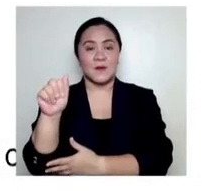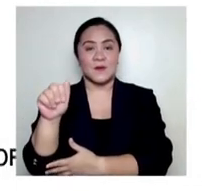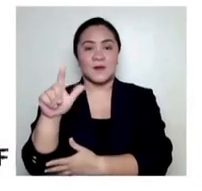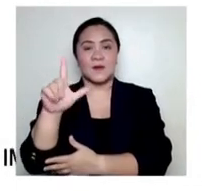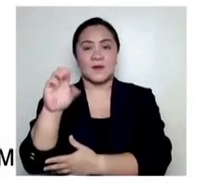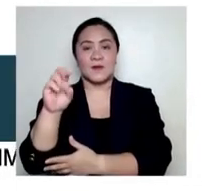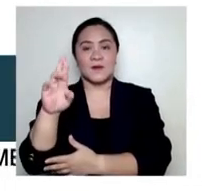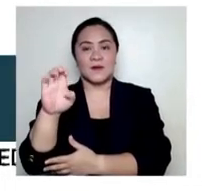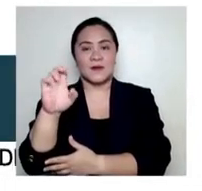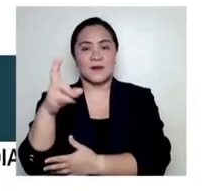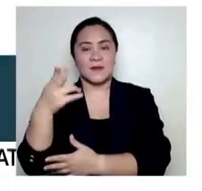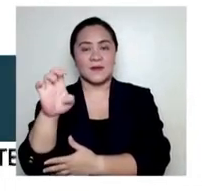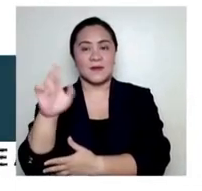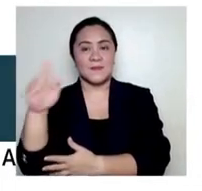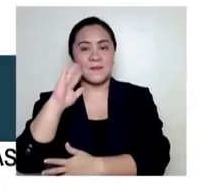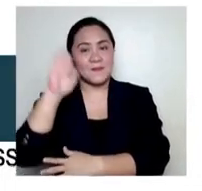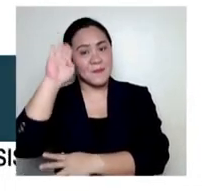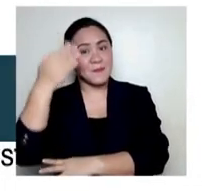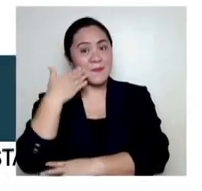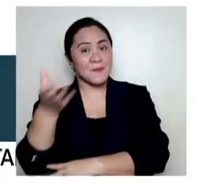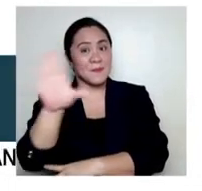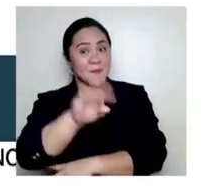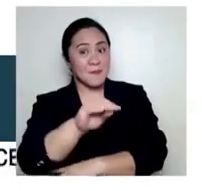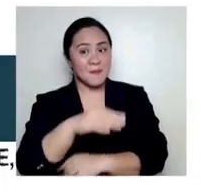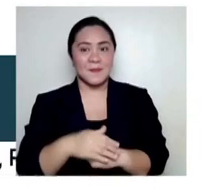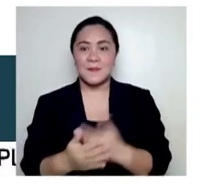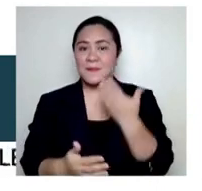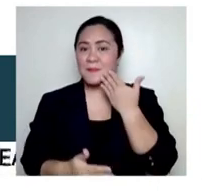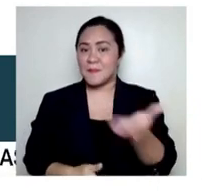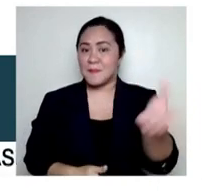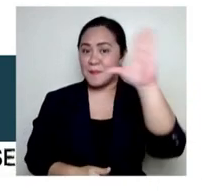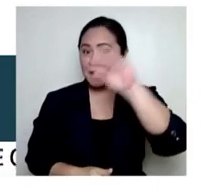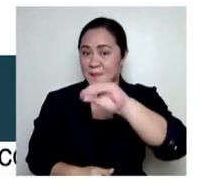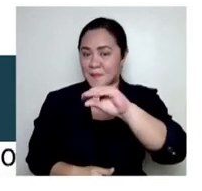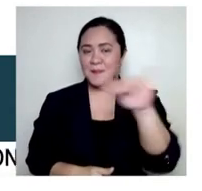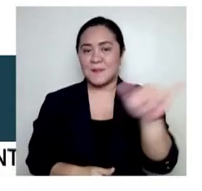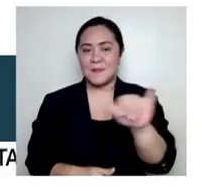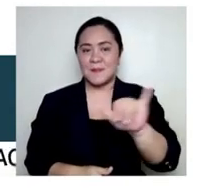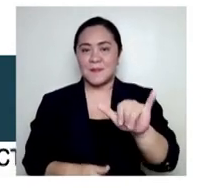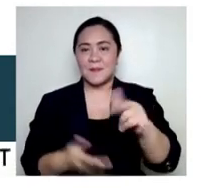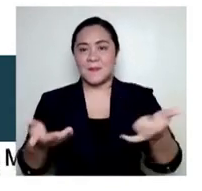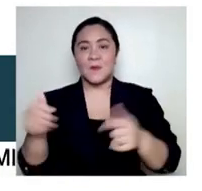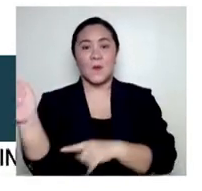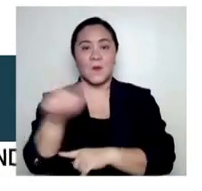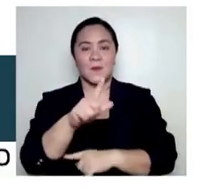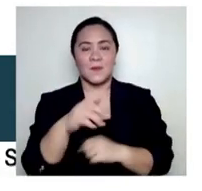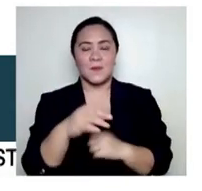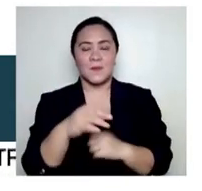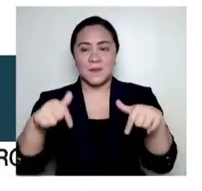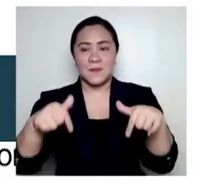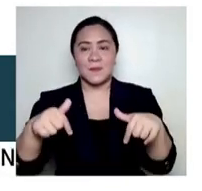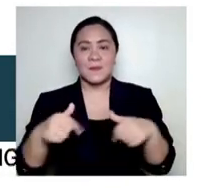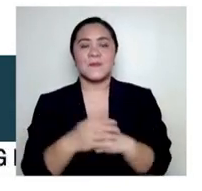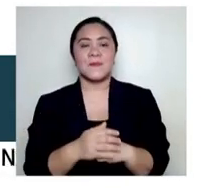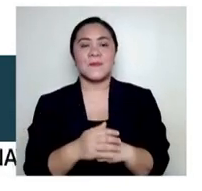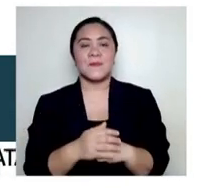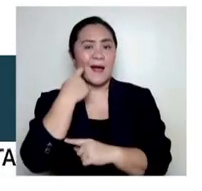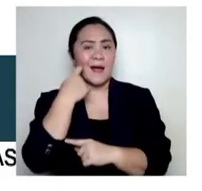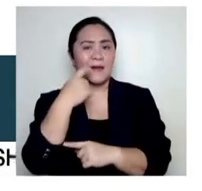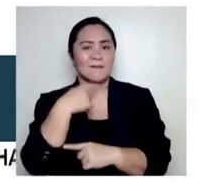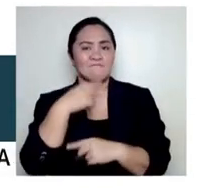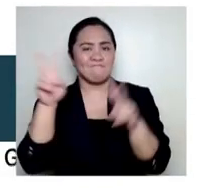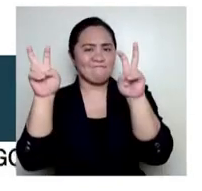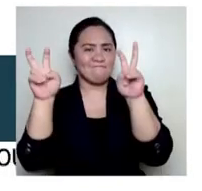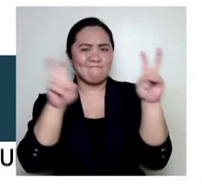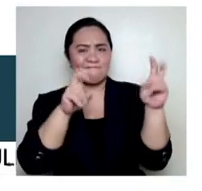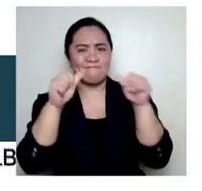Thanks for joining us today. Welcome to the program. Yes, magandang hapon din po sa ating lahat. Kasasabi lang po natin, kababalita lang natin